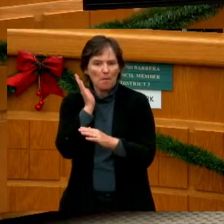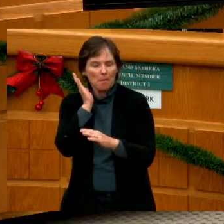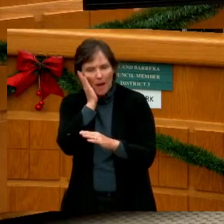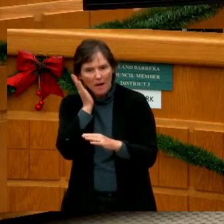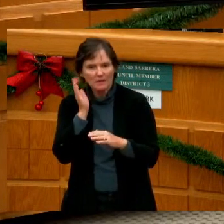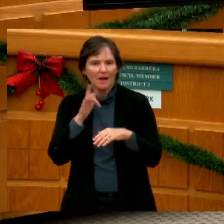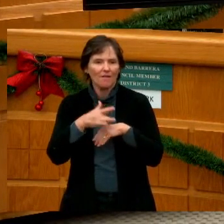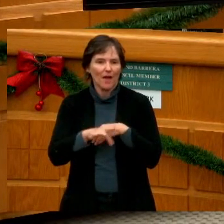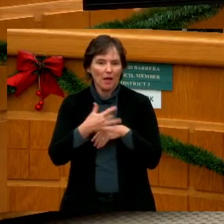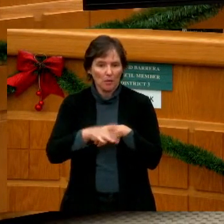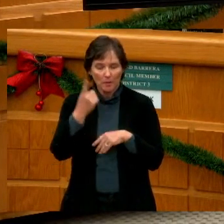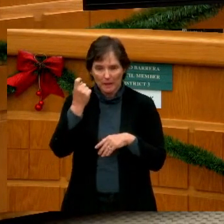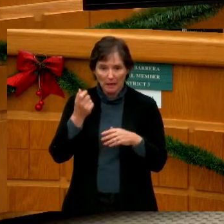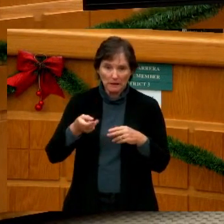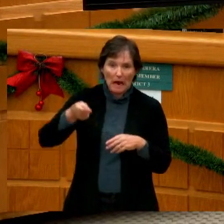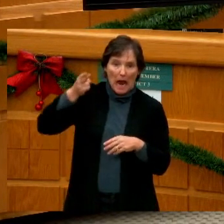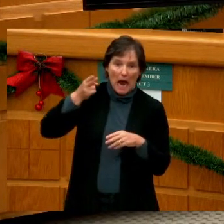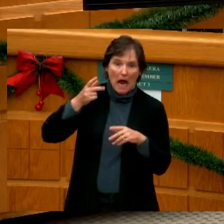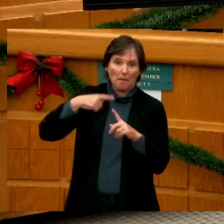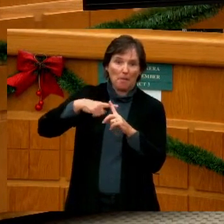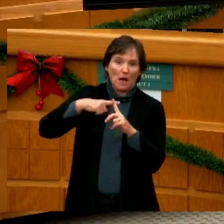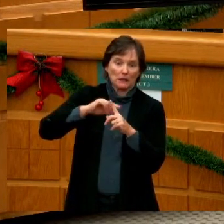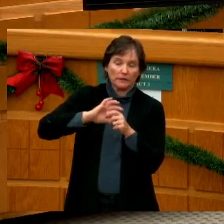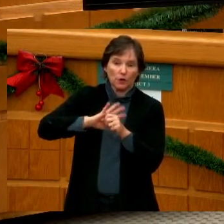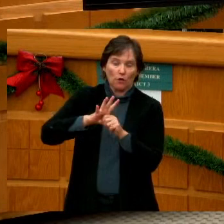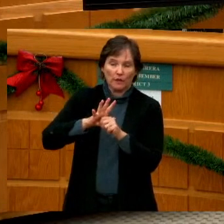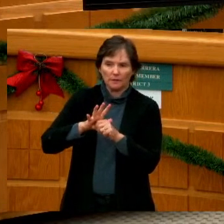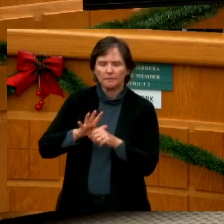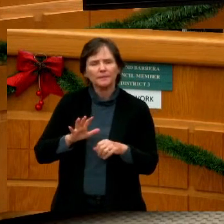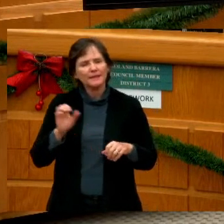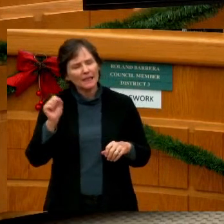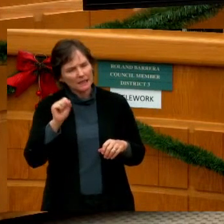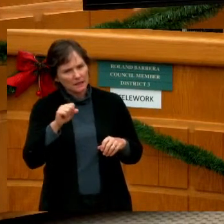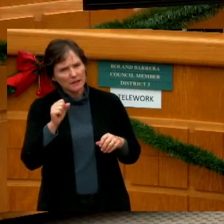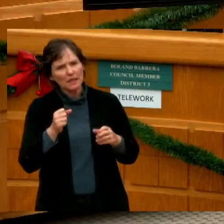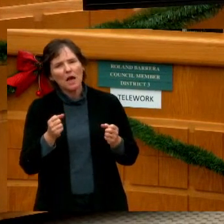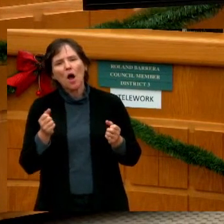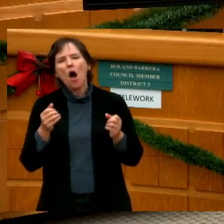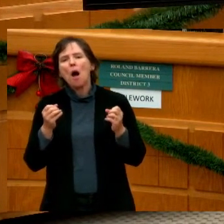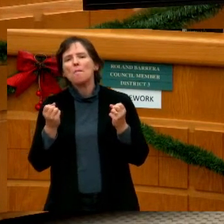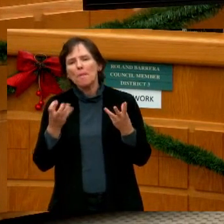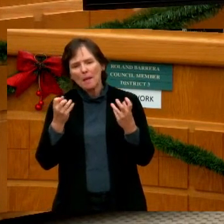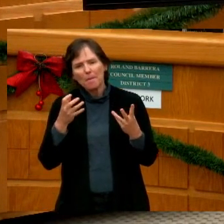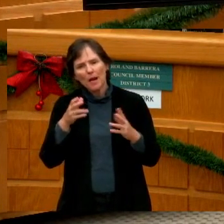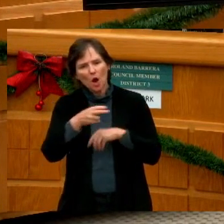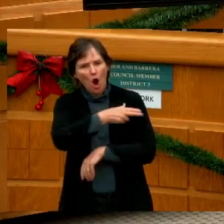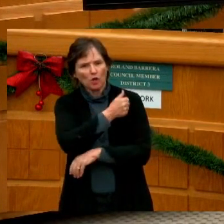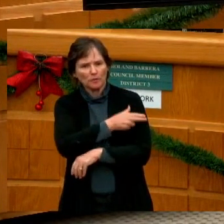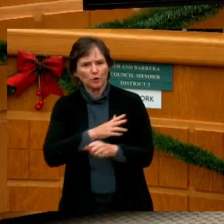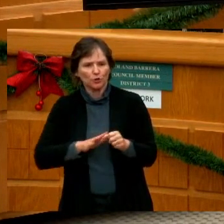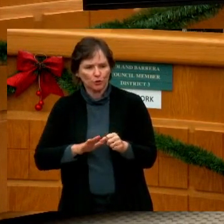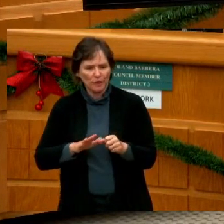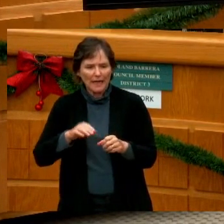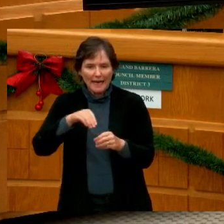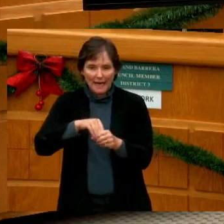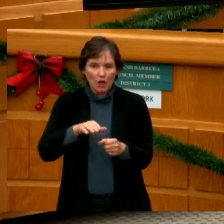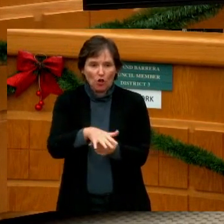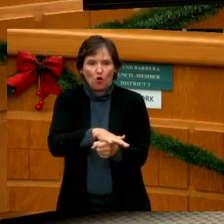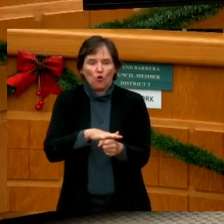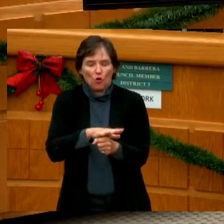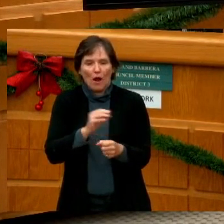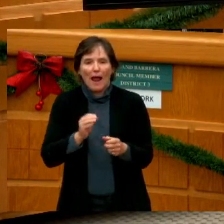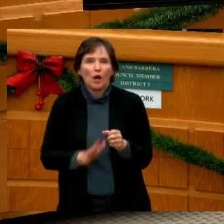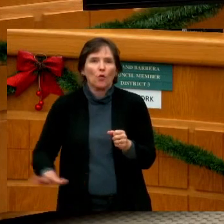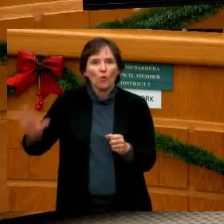with room shortages due to the high numbers? Yes, so there's shortages in many, many hospitals